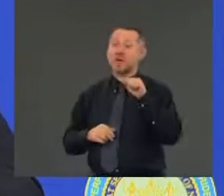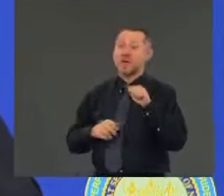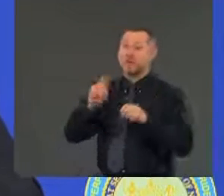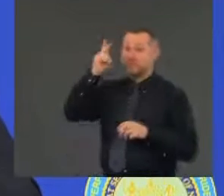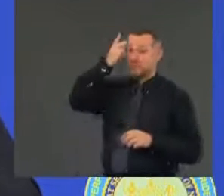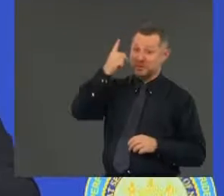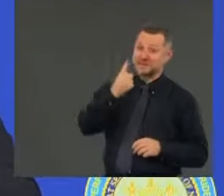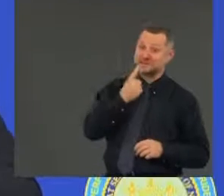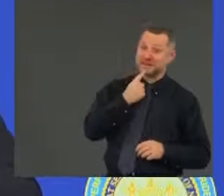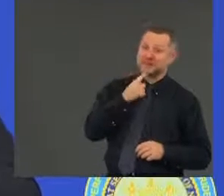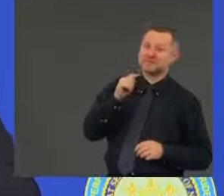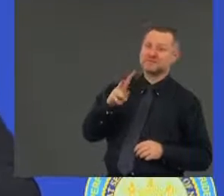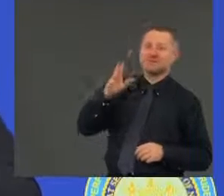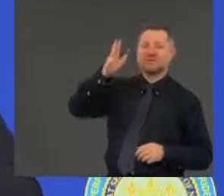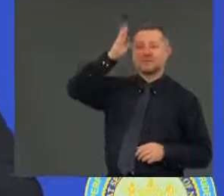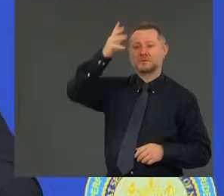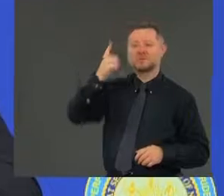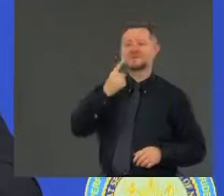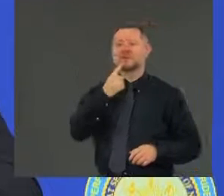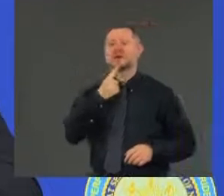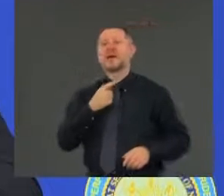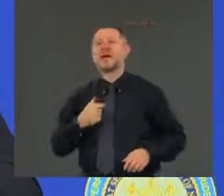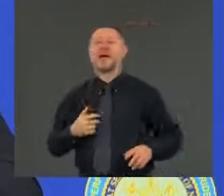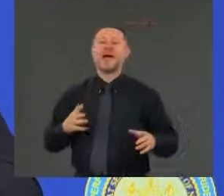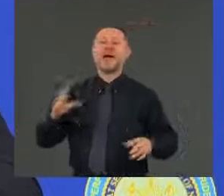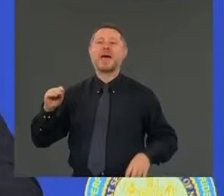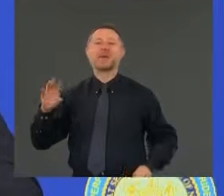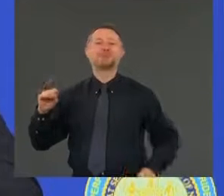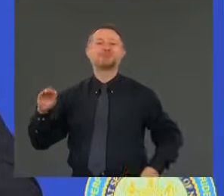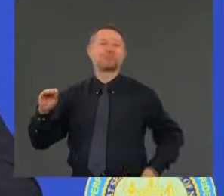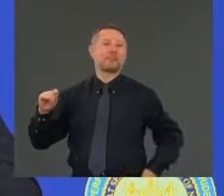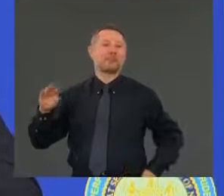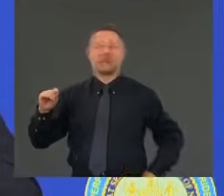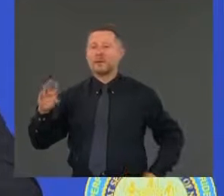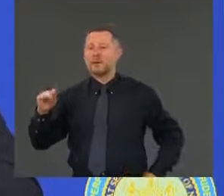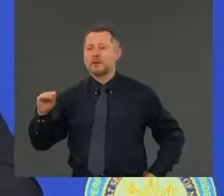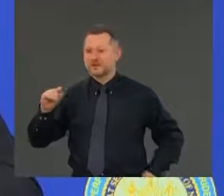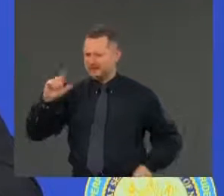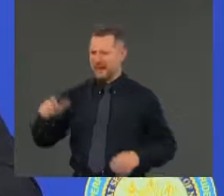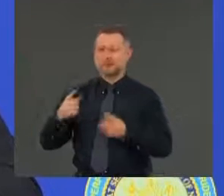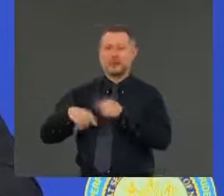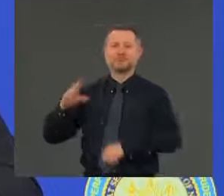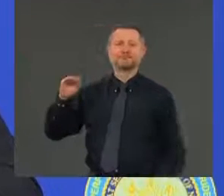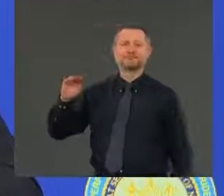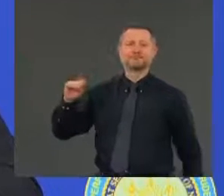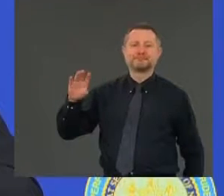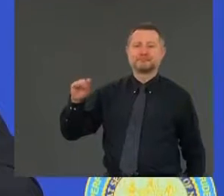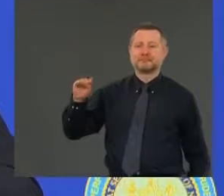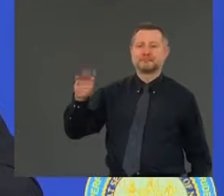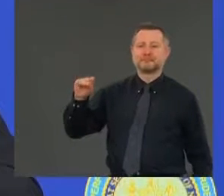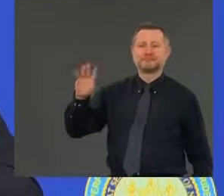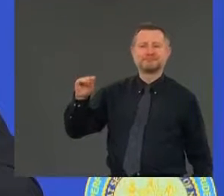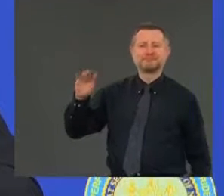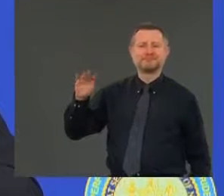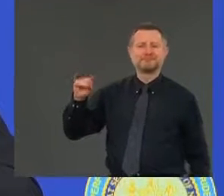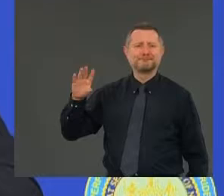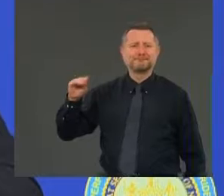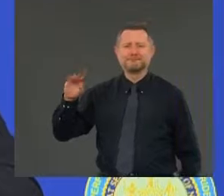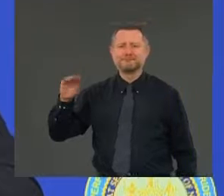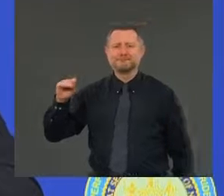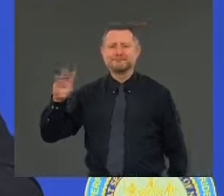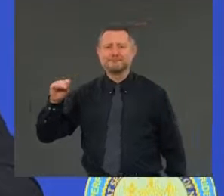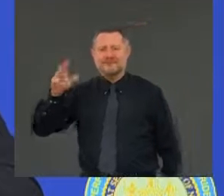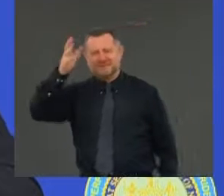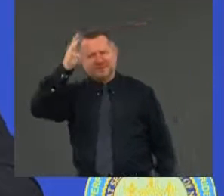And, you know, a lot of his mannerisms were Italian, and I didn't understand them, so I didn't ask. But he would go like this. And then one day I said, Grandpa, I said, what